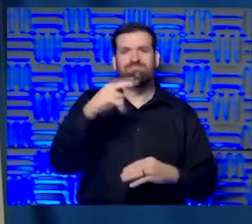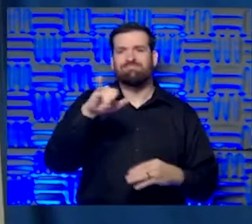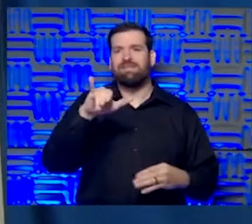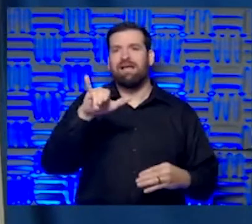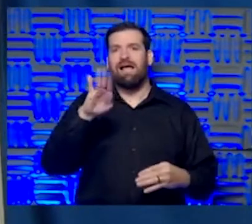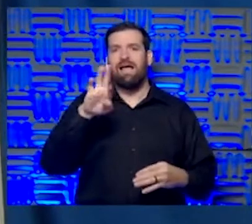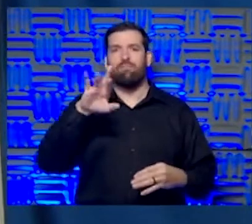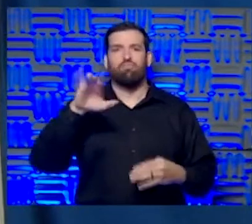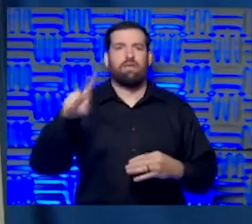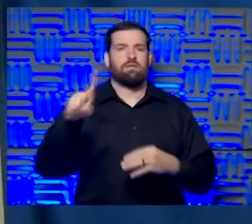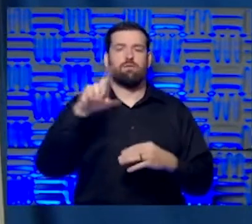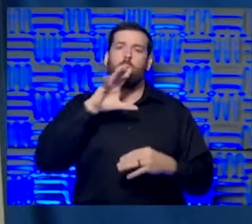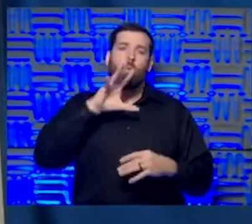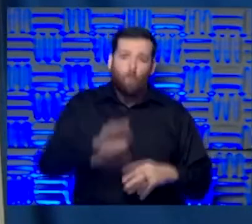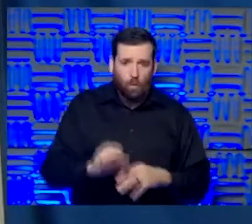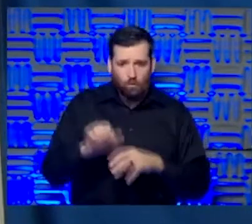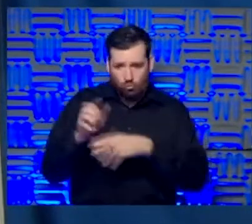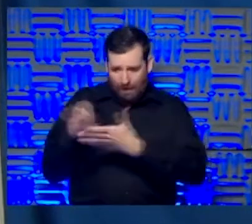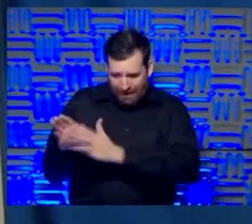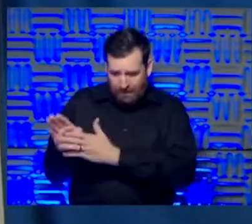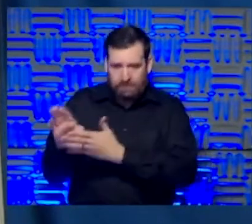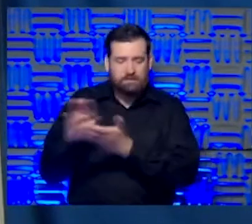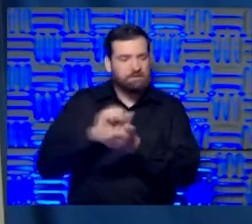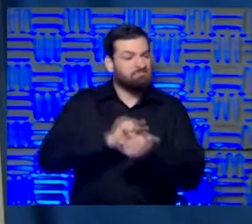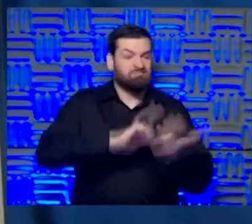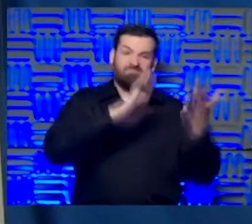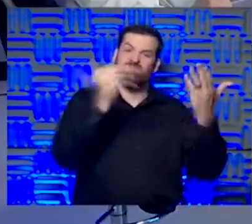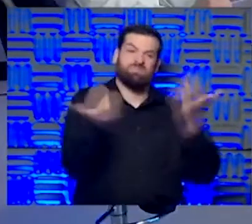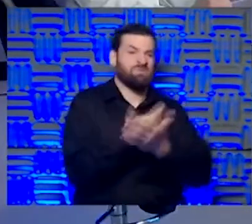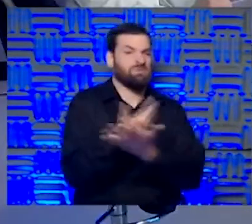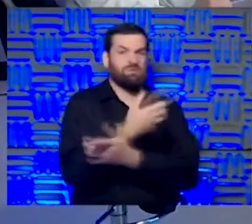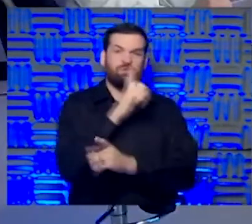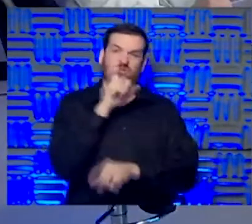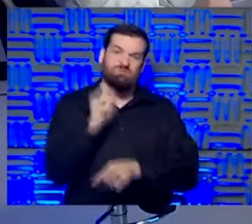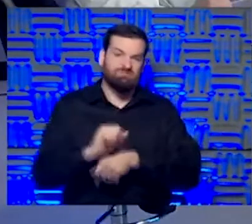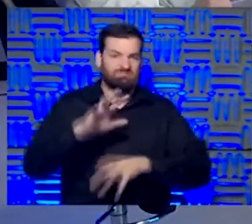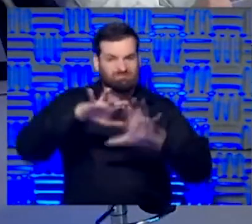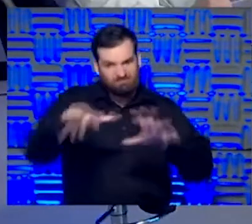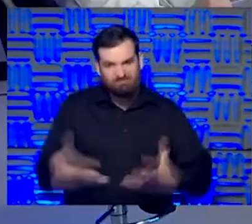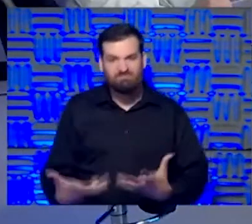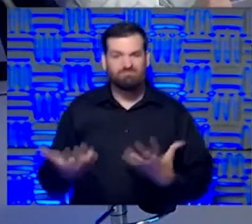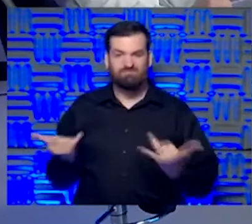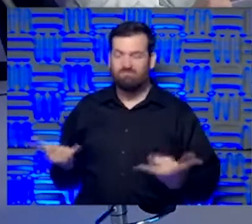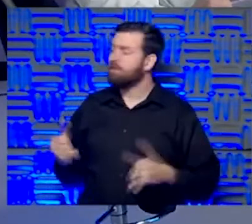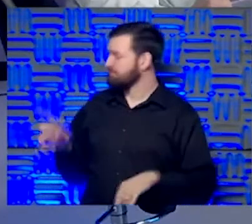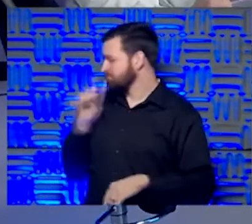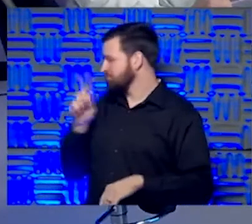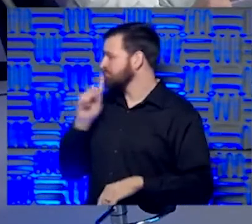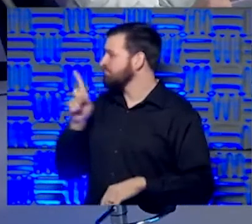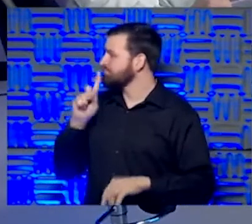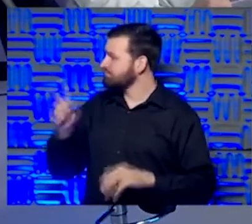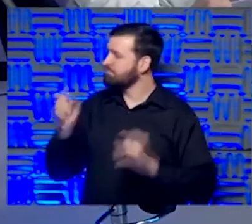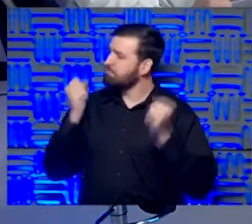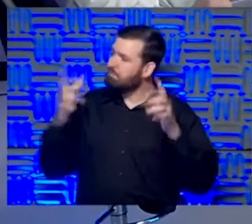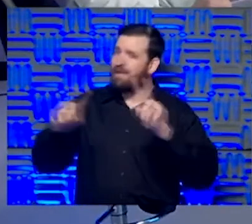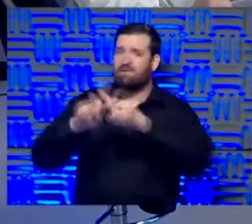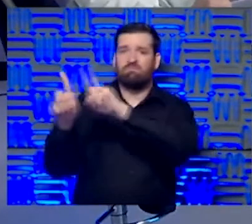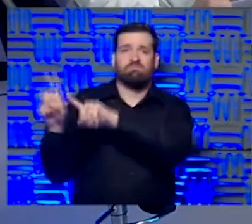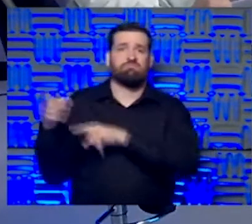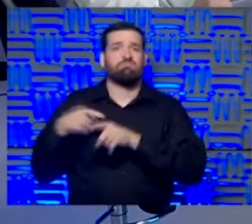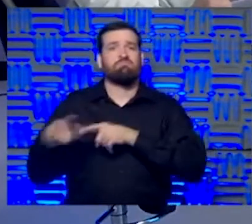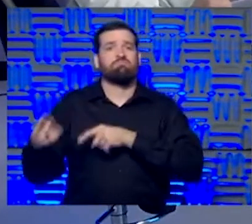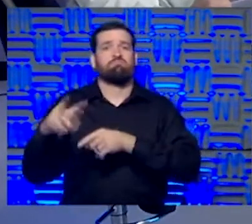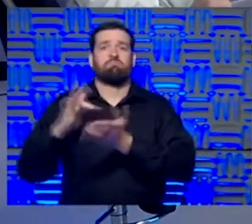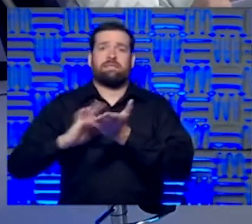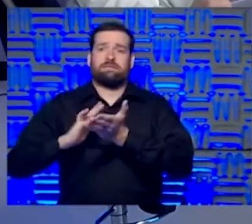old workflows to address the new reality. I think that's probably true, and it's certainly true in so many other areas of medicine where we have